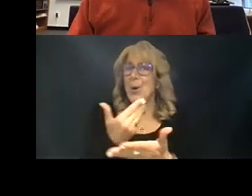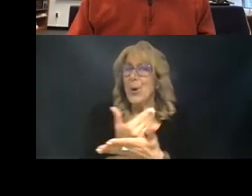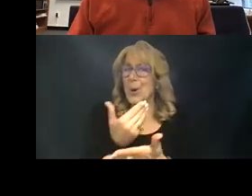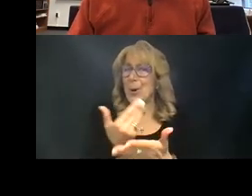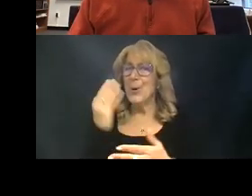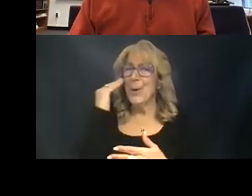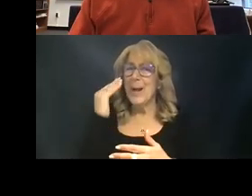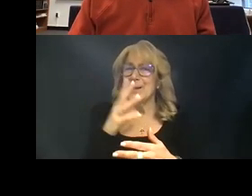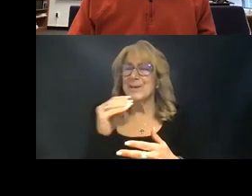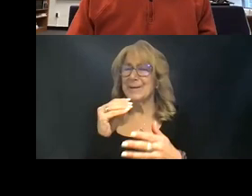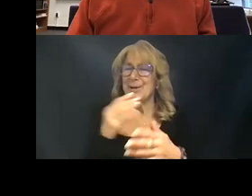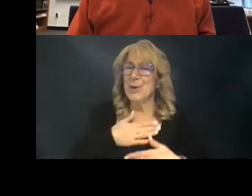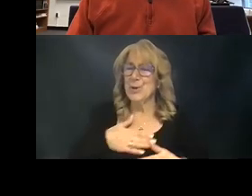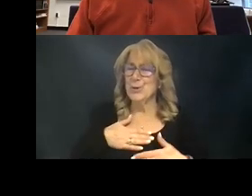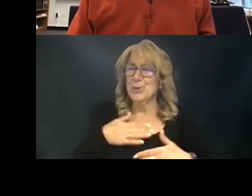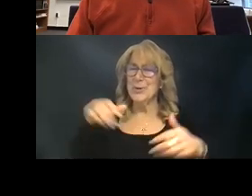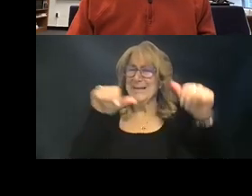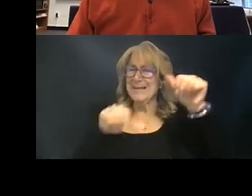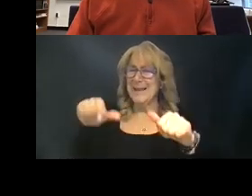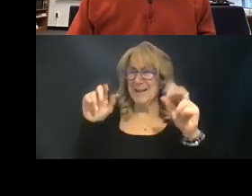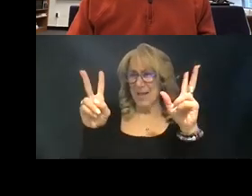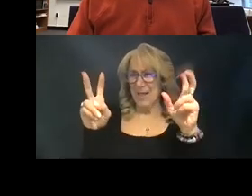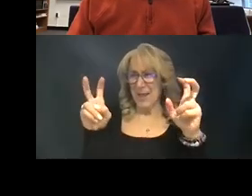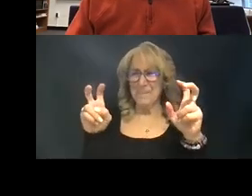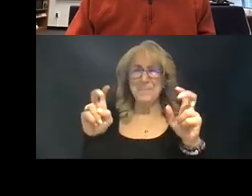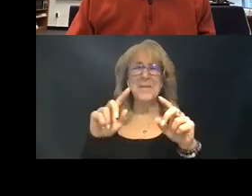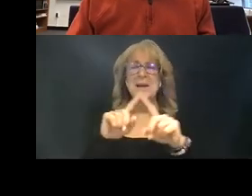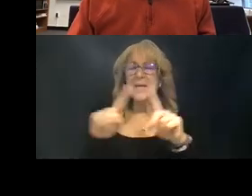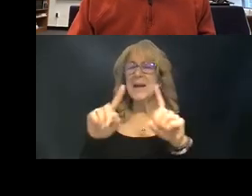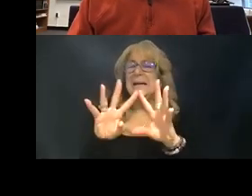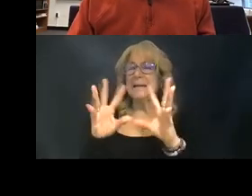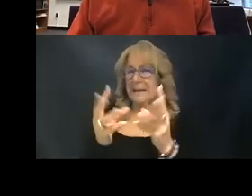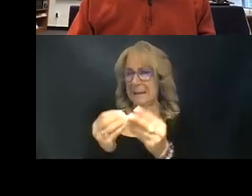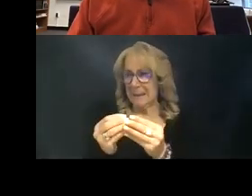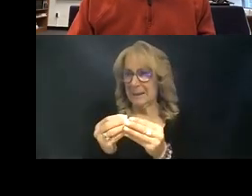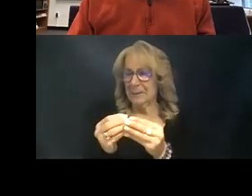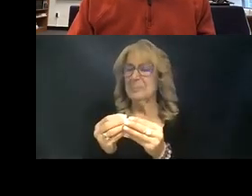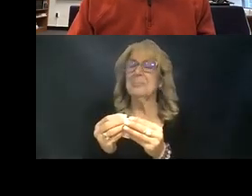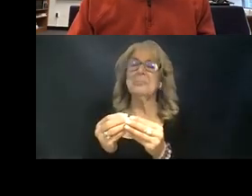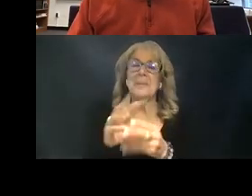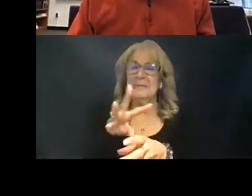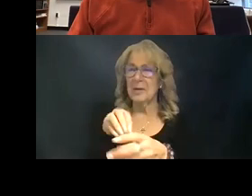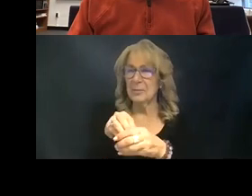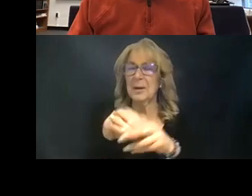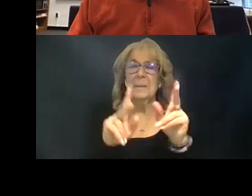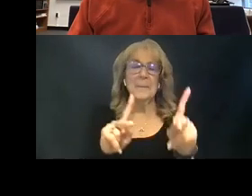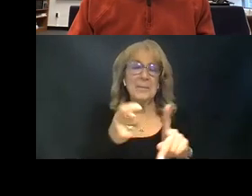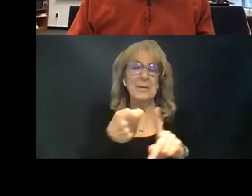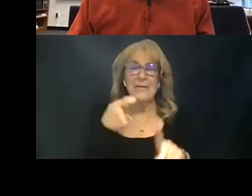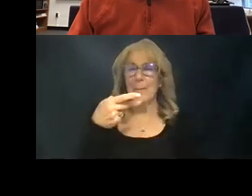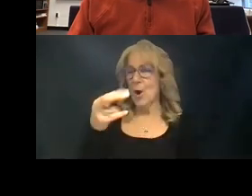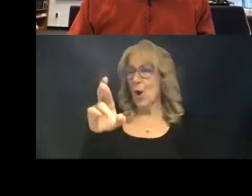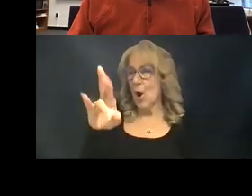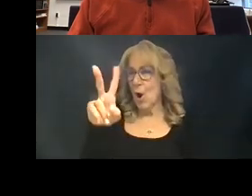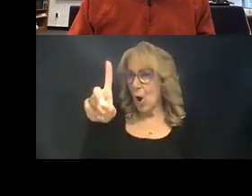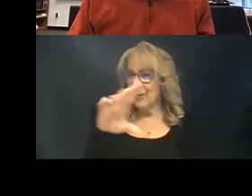scientific themes. This event today is a team effort of many people from Harvard and Princeton. And so